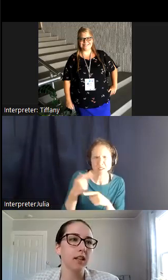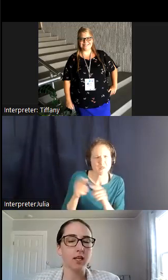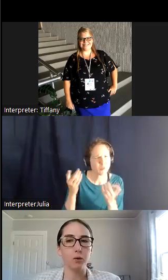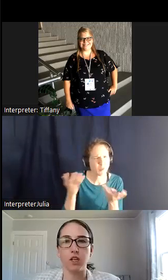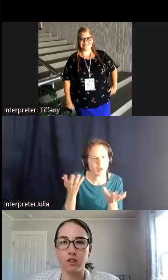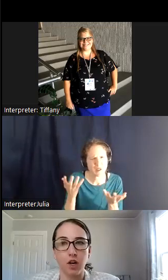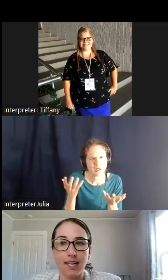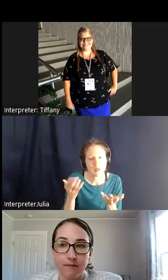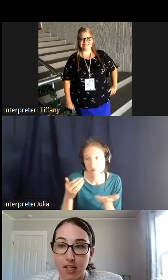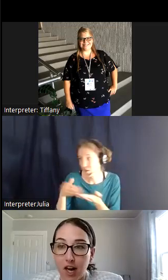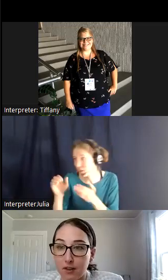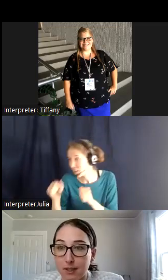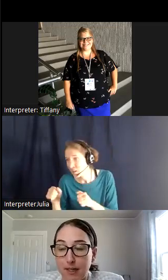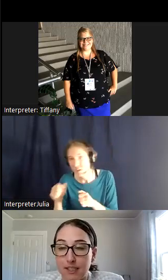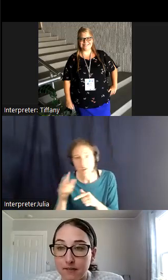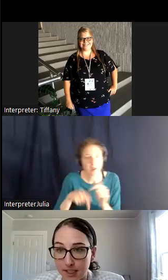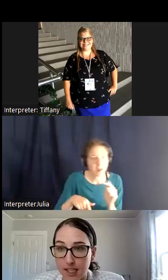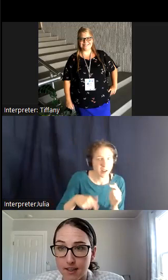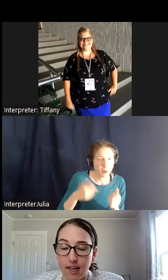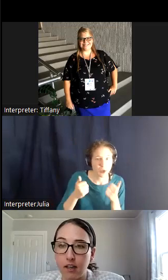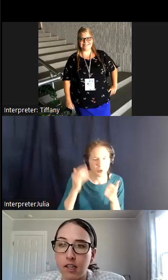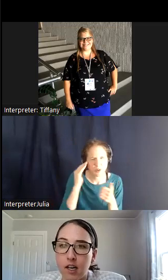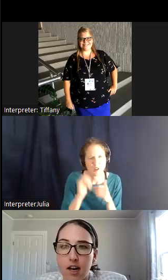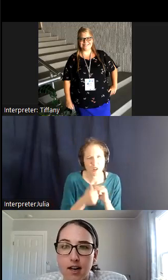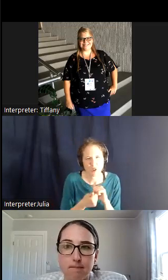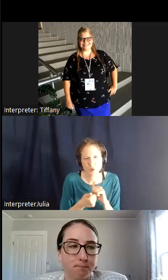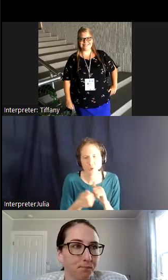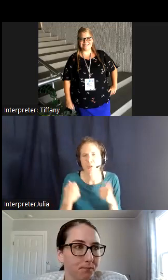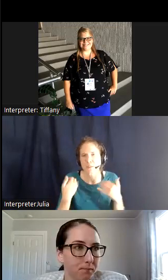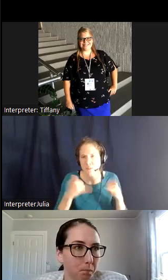So I think we're trying to figure out the specificity there.